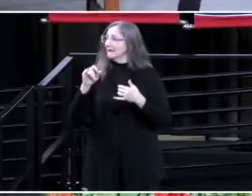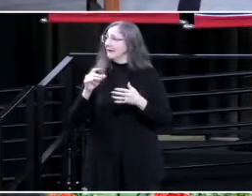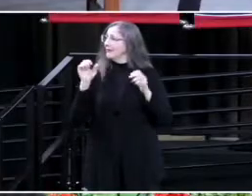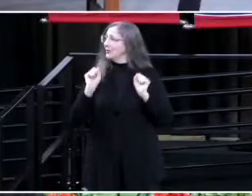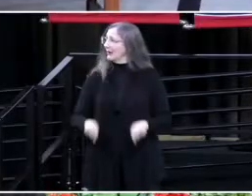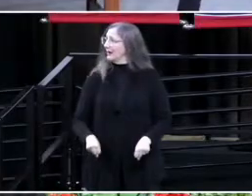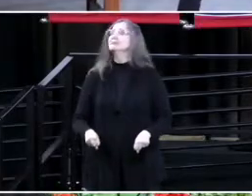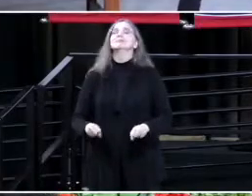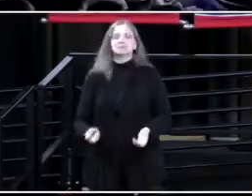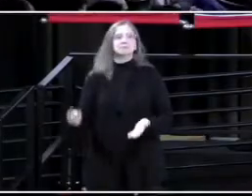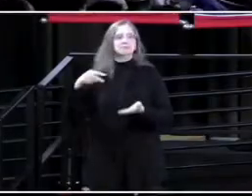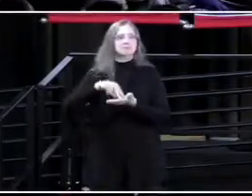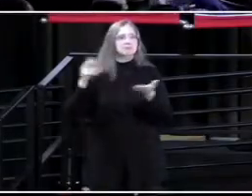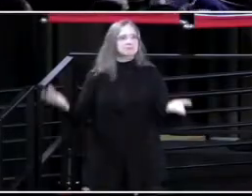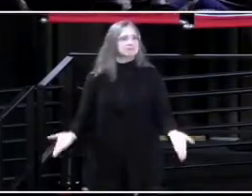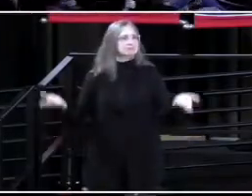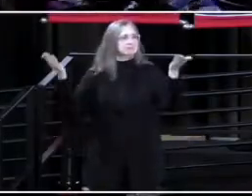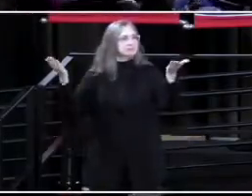please stand.